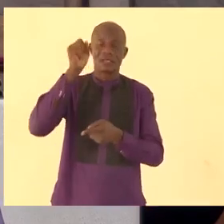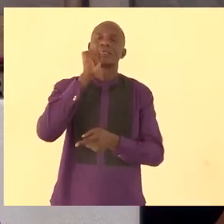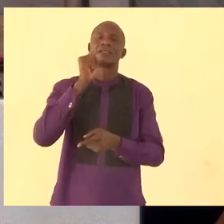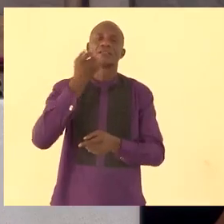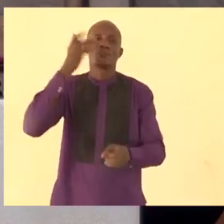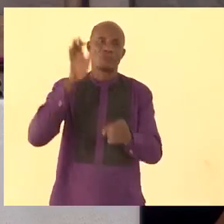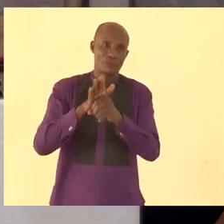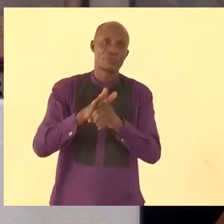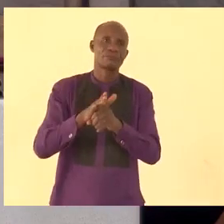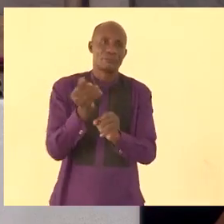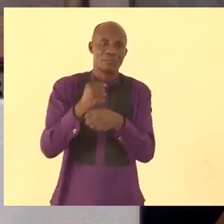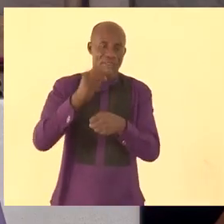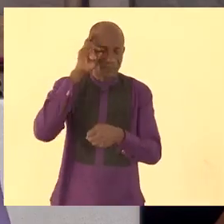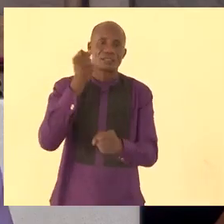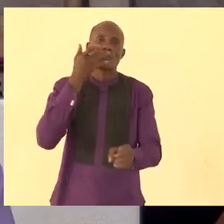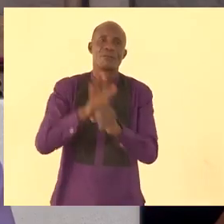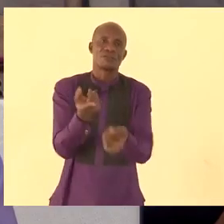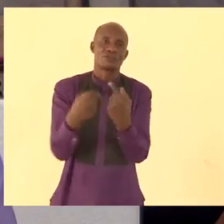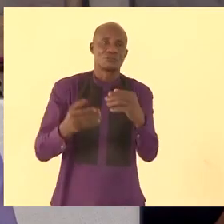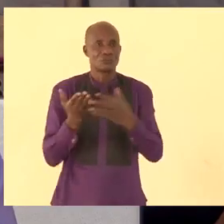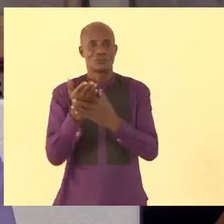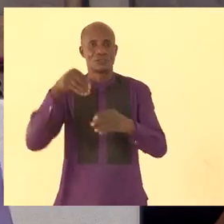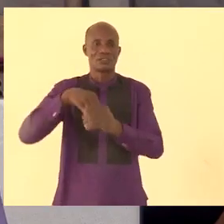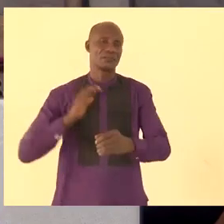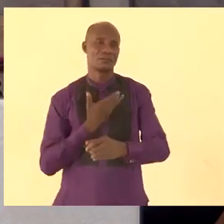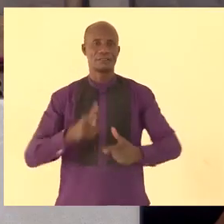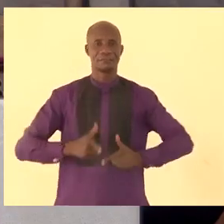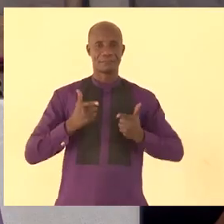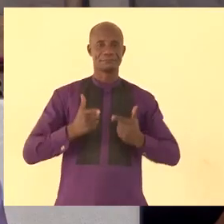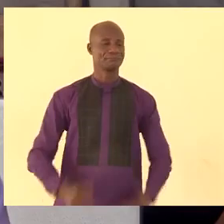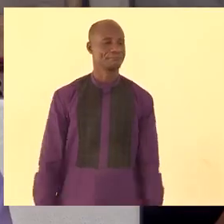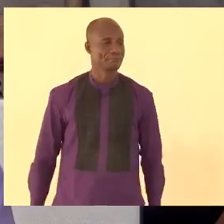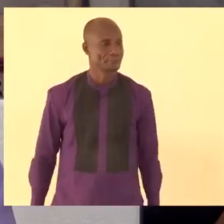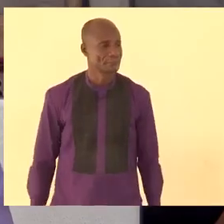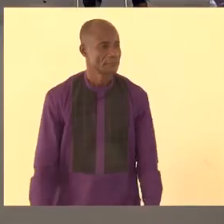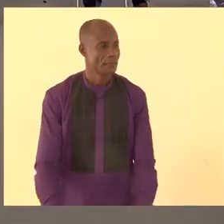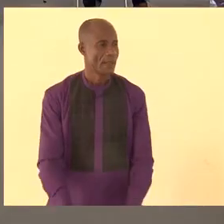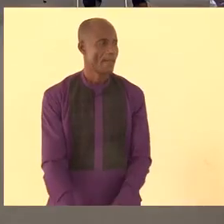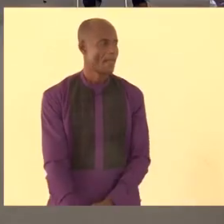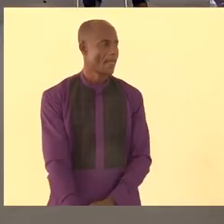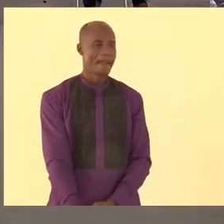will make his promises come true in our life. Yes, Father. Give him a round of applause.